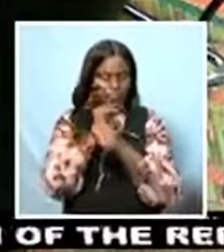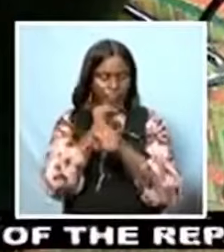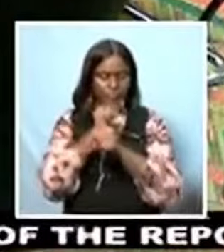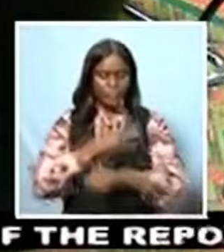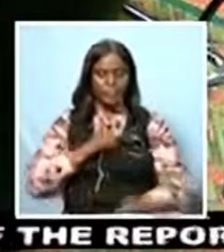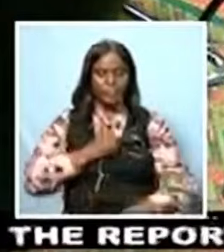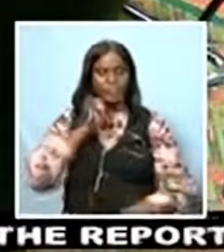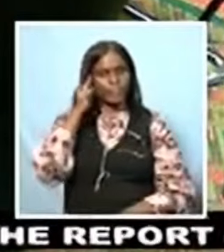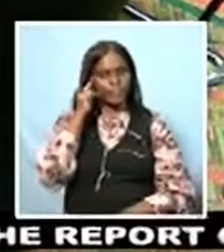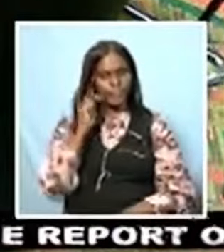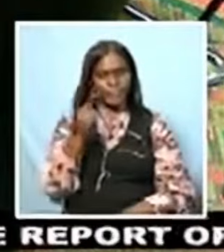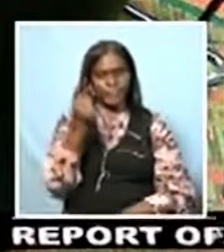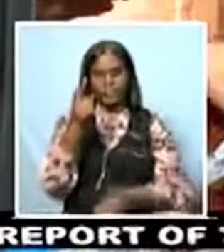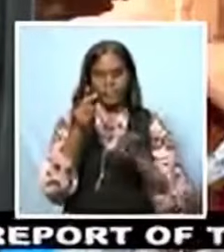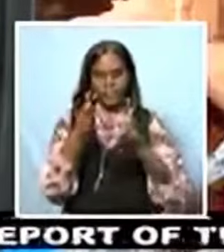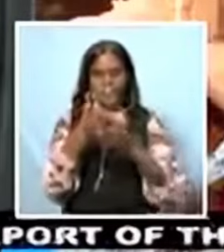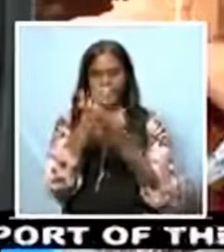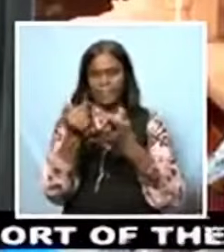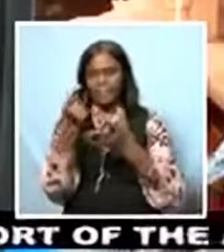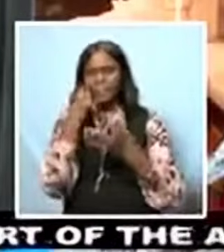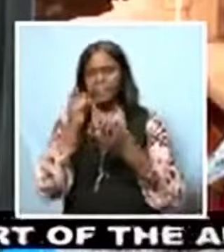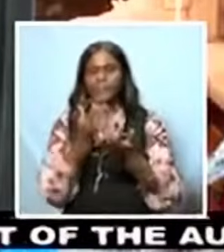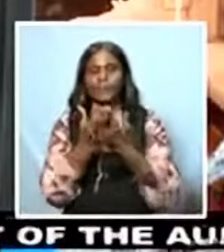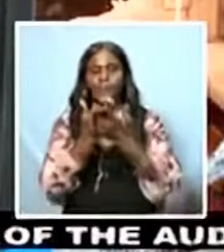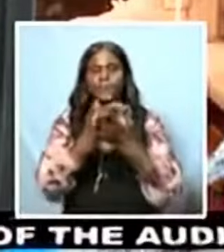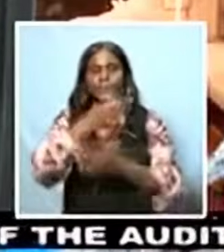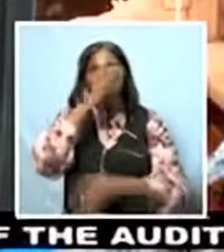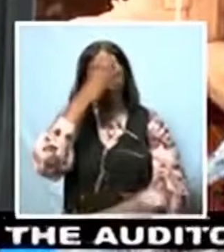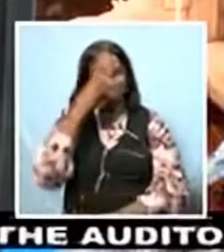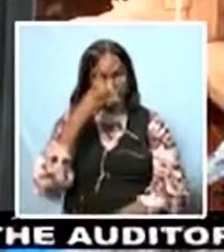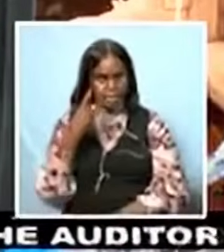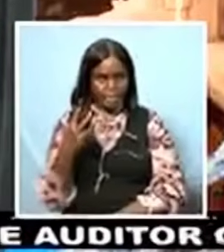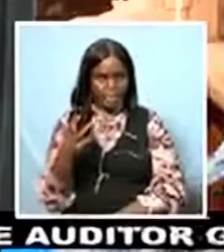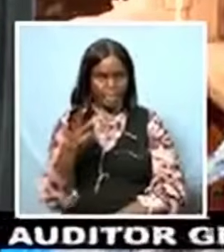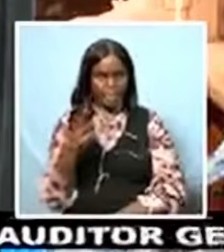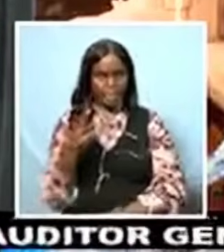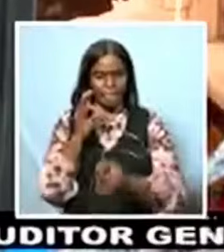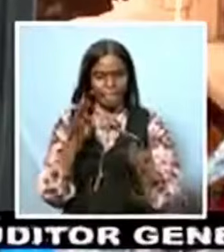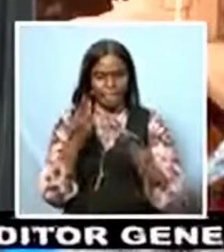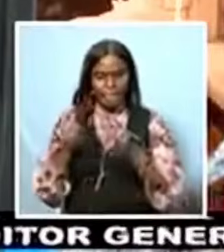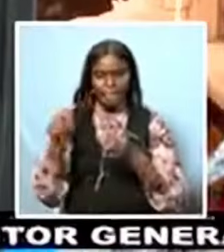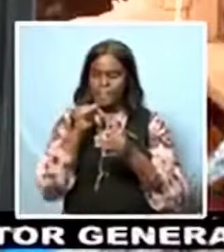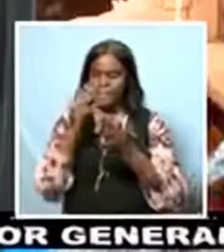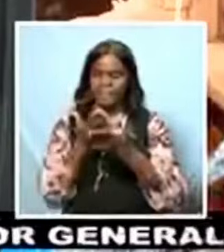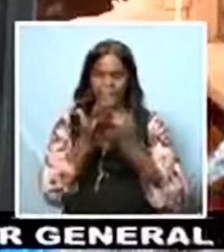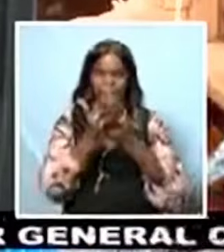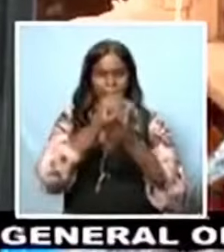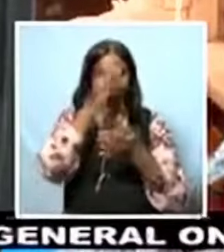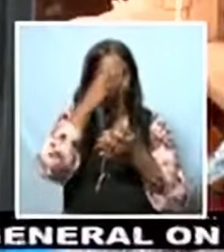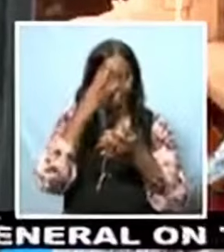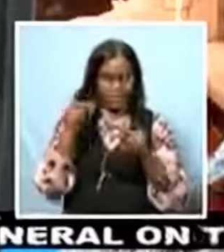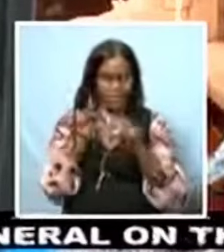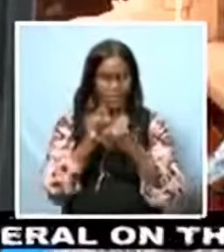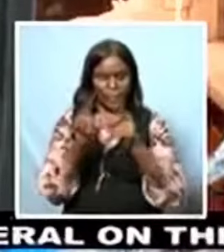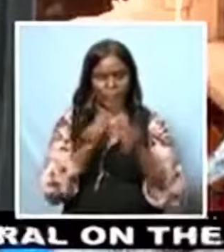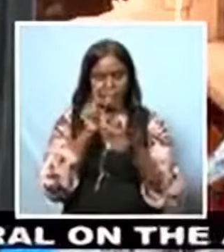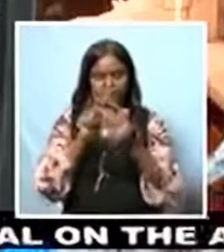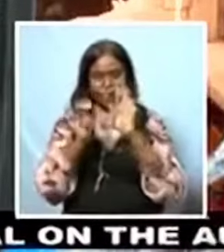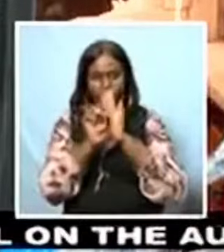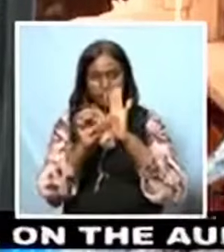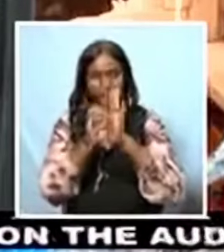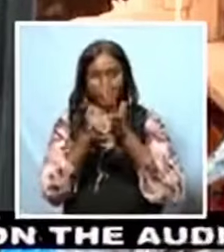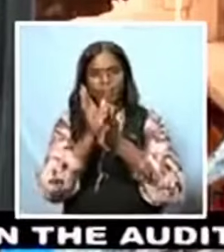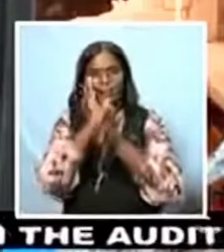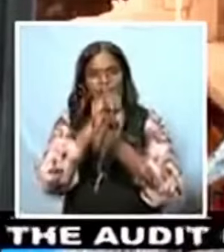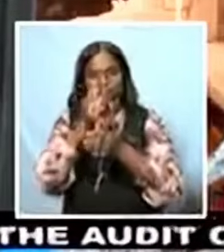the criteria was someone should present an NRC. So if they did not present an NRC like he did ask,